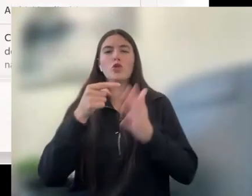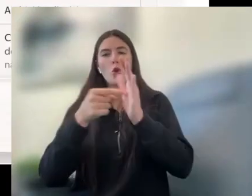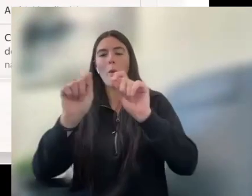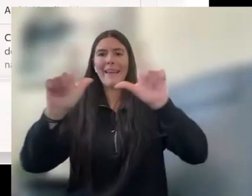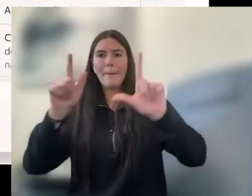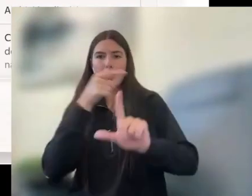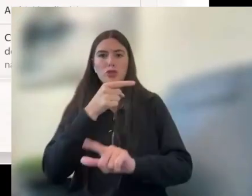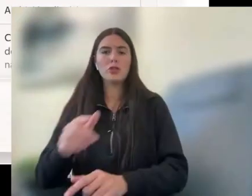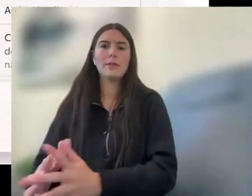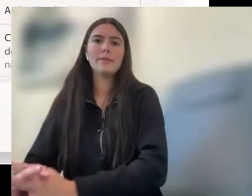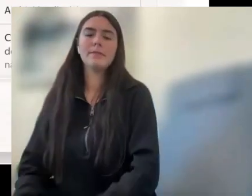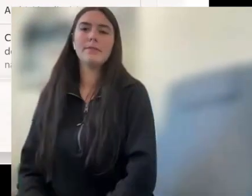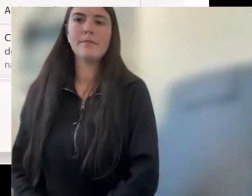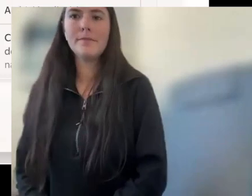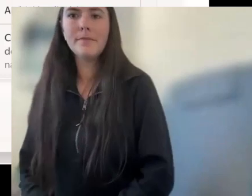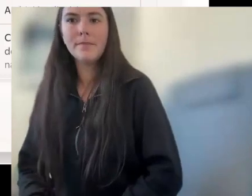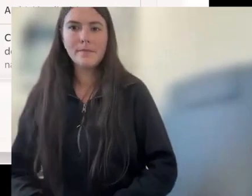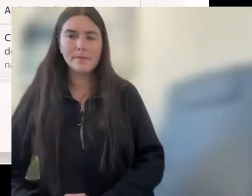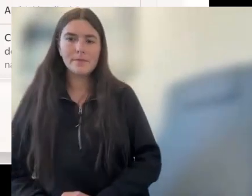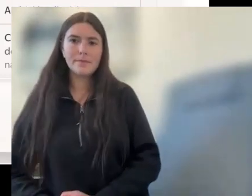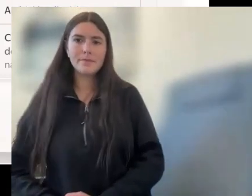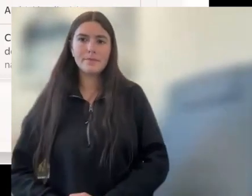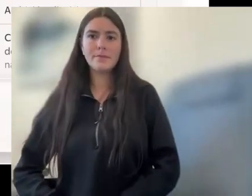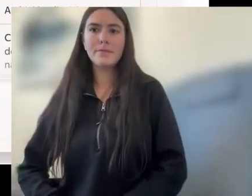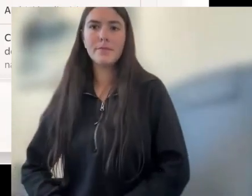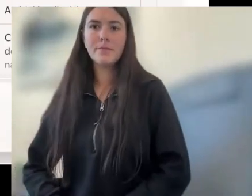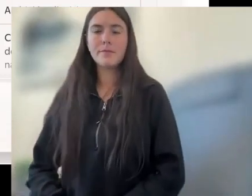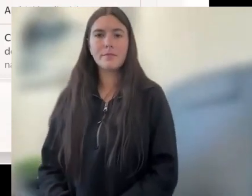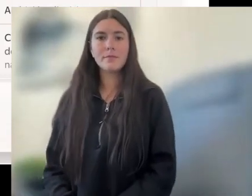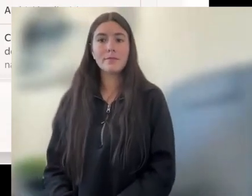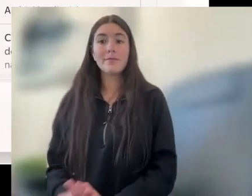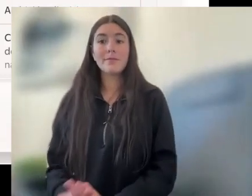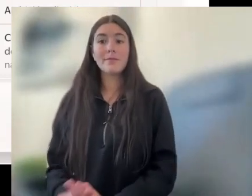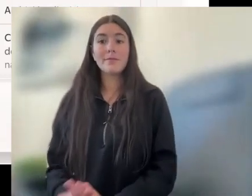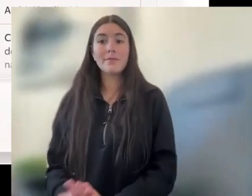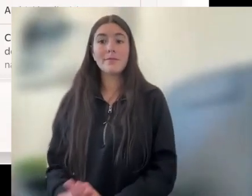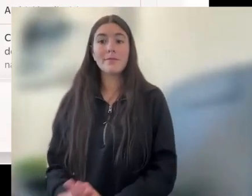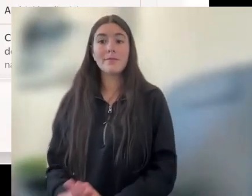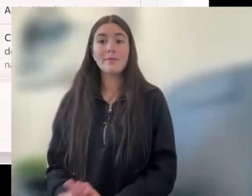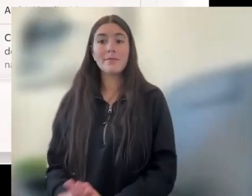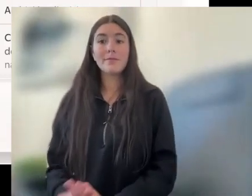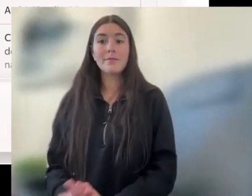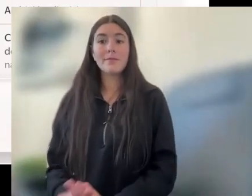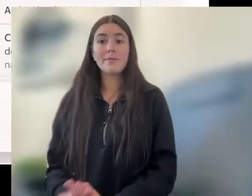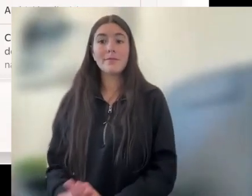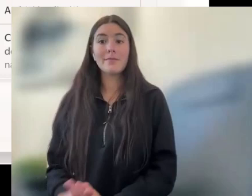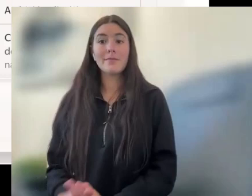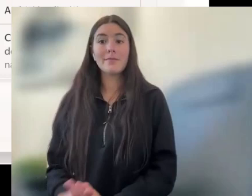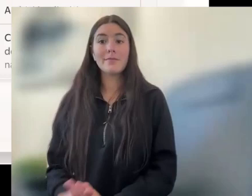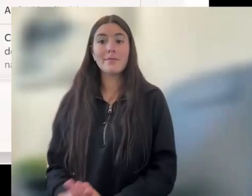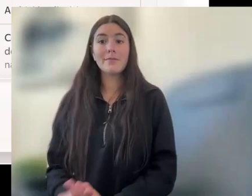bigger version of that. If you open a website on Edge, this is Microsoft Edge, and this is a